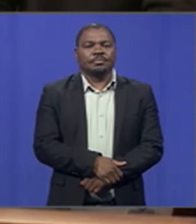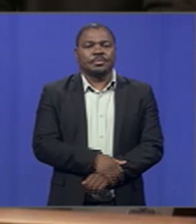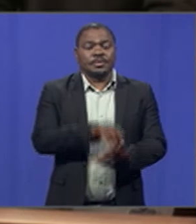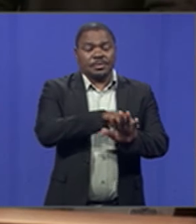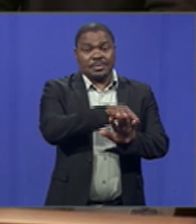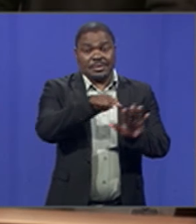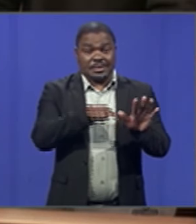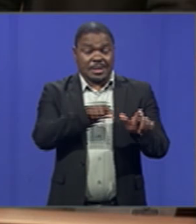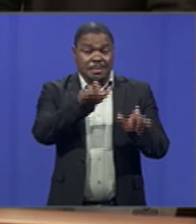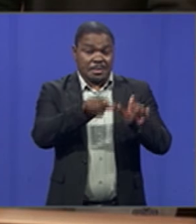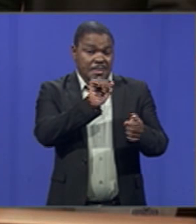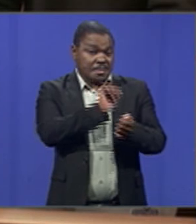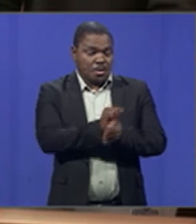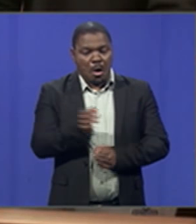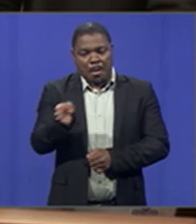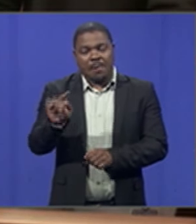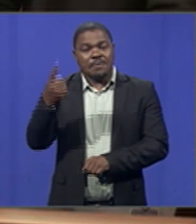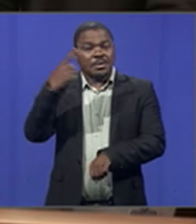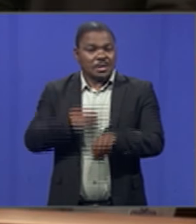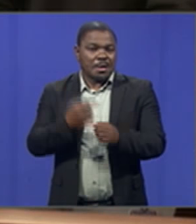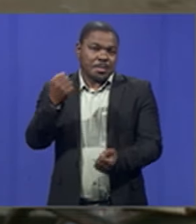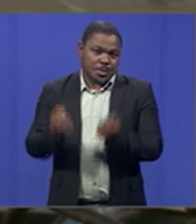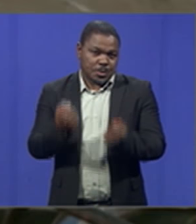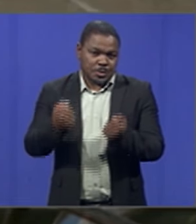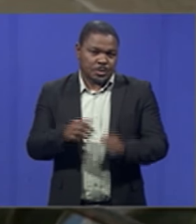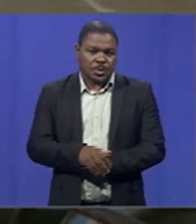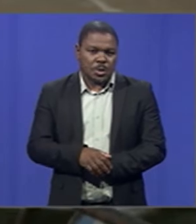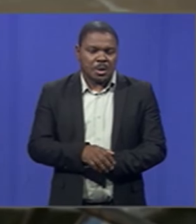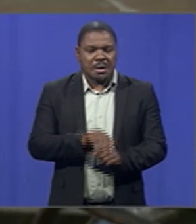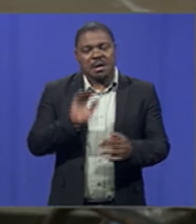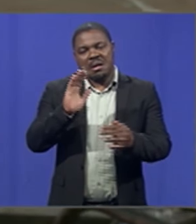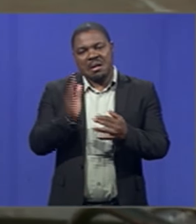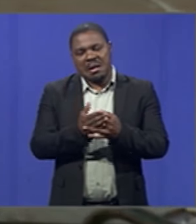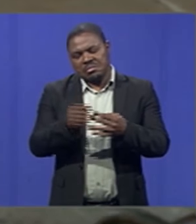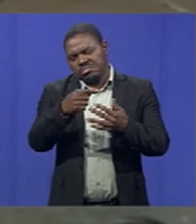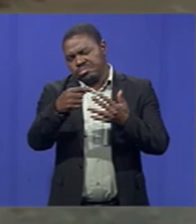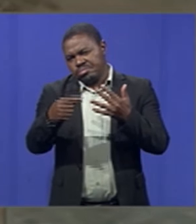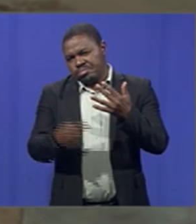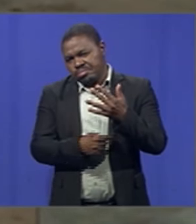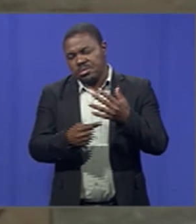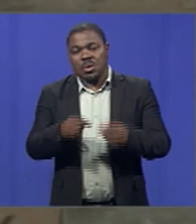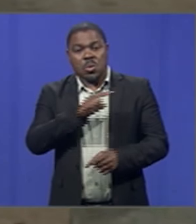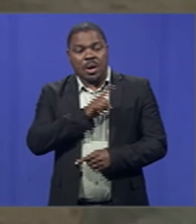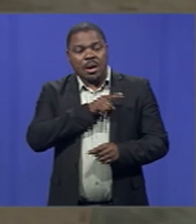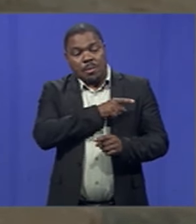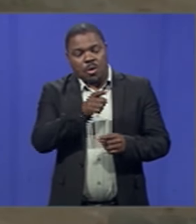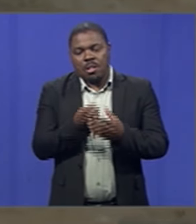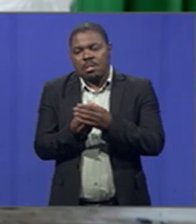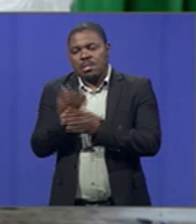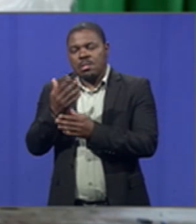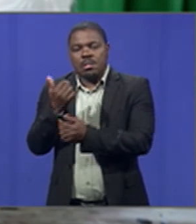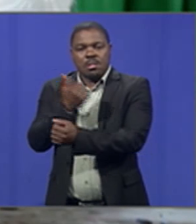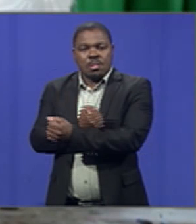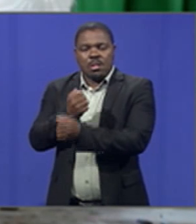Babelaelwa ba le batlhano ba tsweleletse lwantlha kwa kgotlatshekelo ba pharilwe ka melato e le mmalwa go akaretsa tlhagiso ya diritibatsi